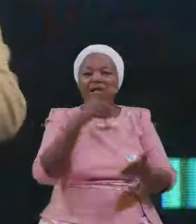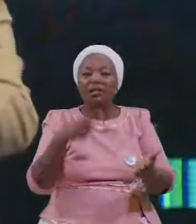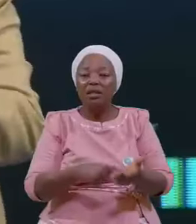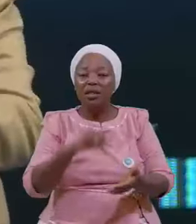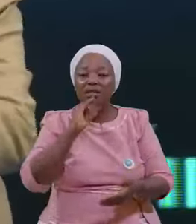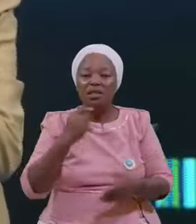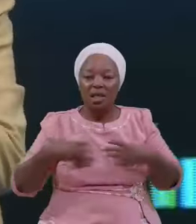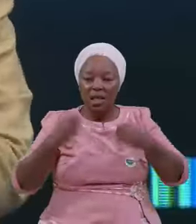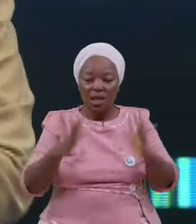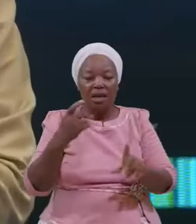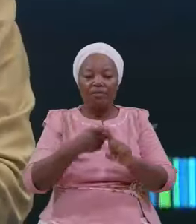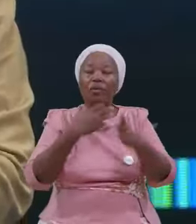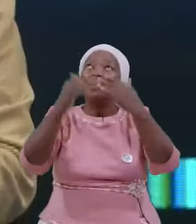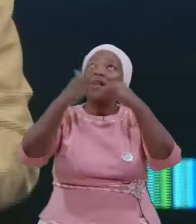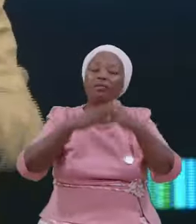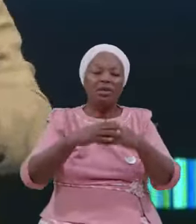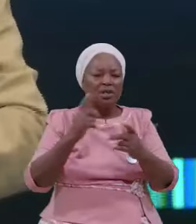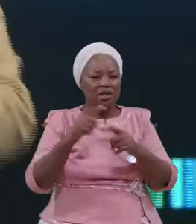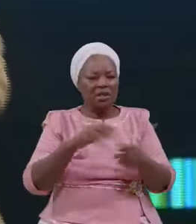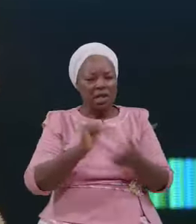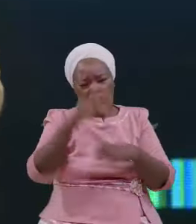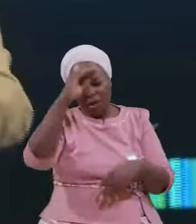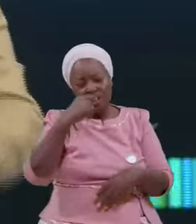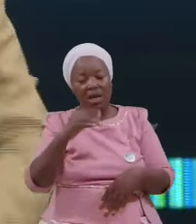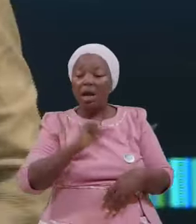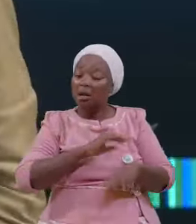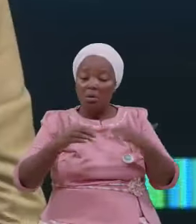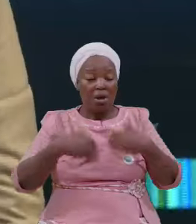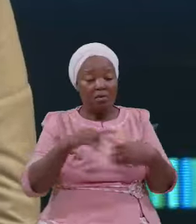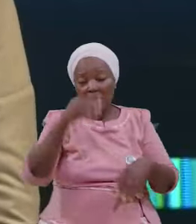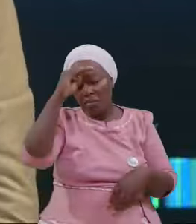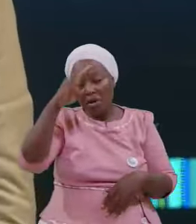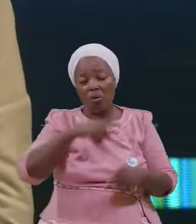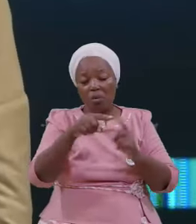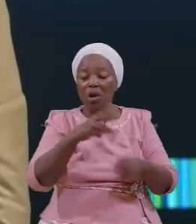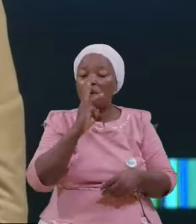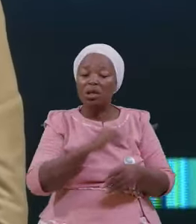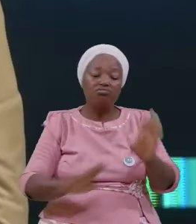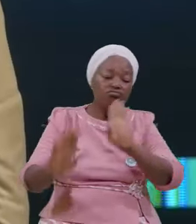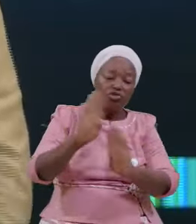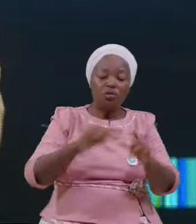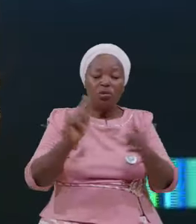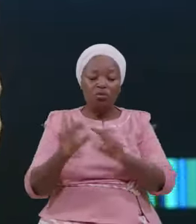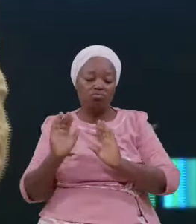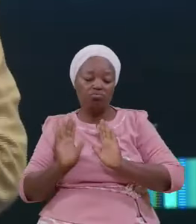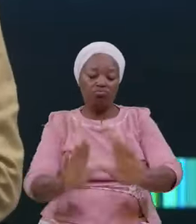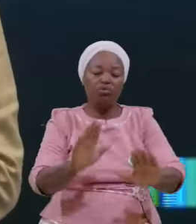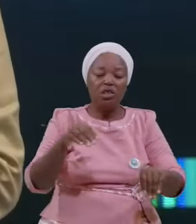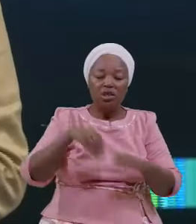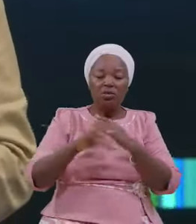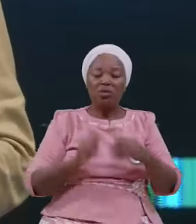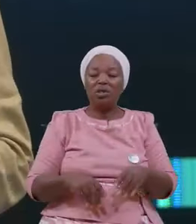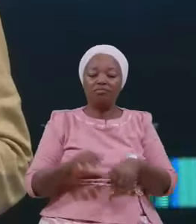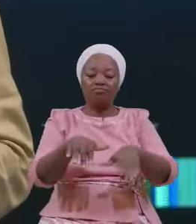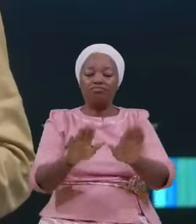He said, I have no man when the water is troubled to put me into the pool. But